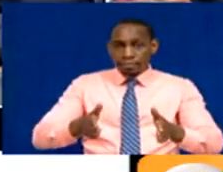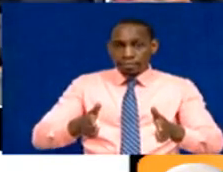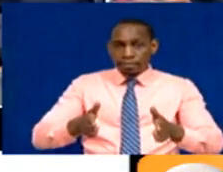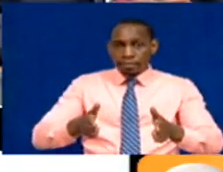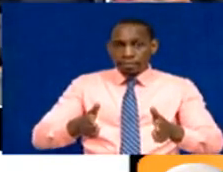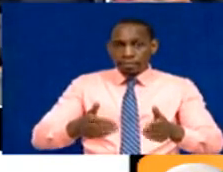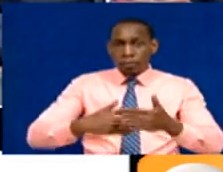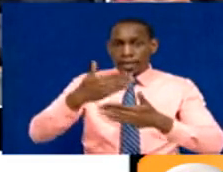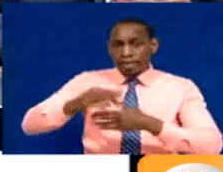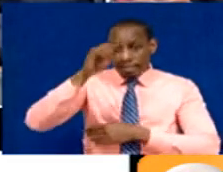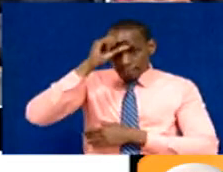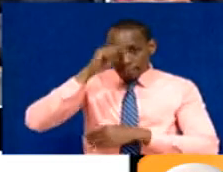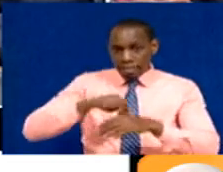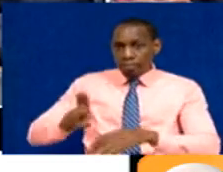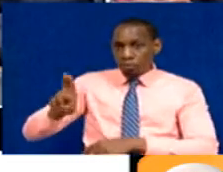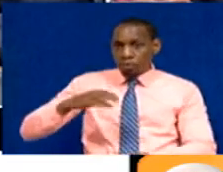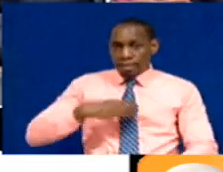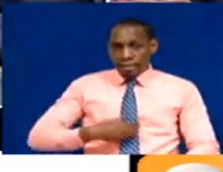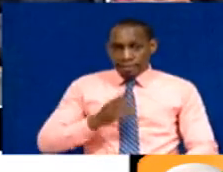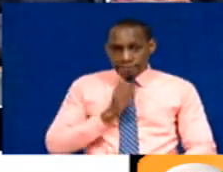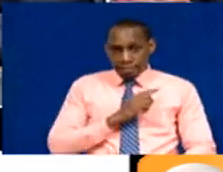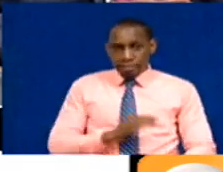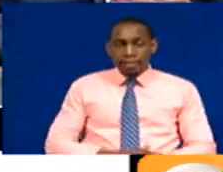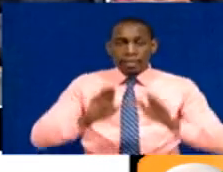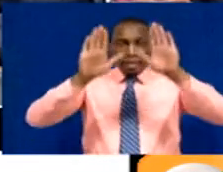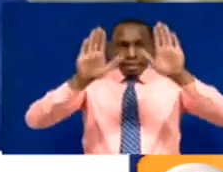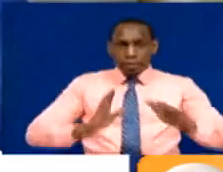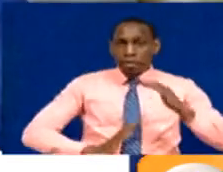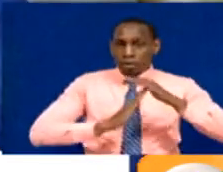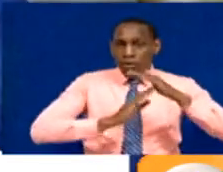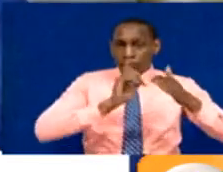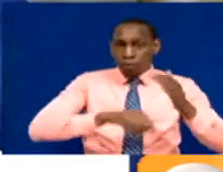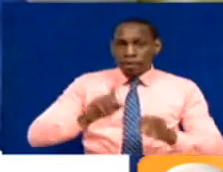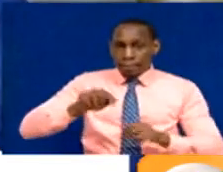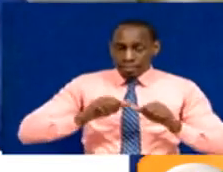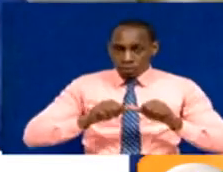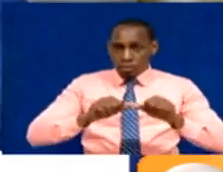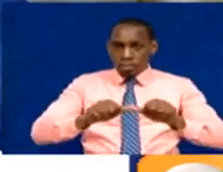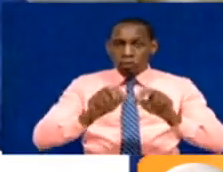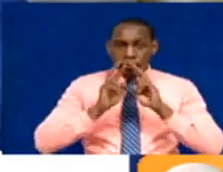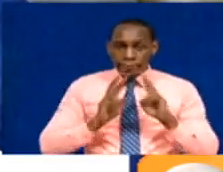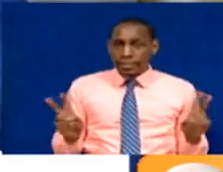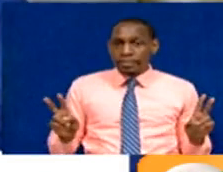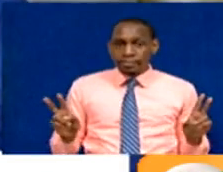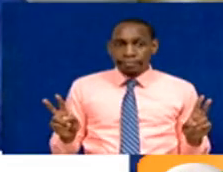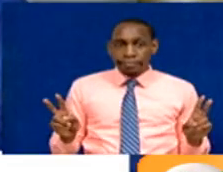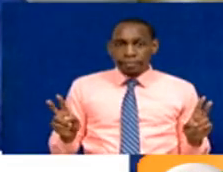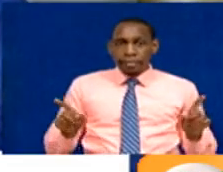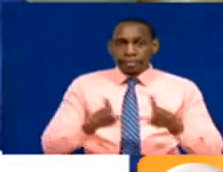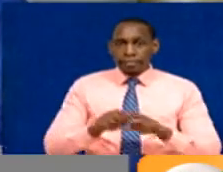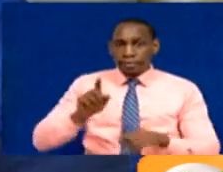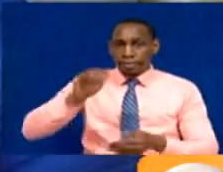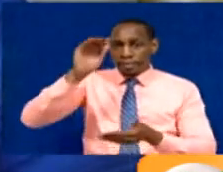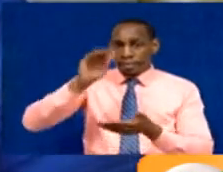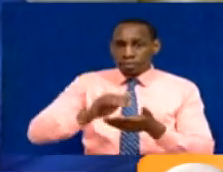the next dispensation after Uhuru Kenyatta. The most important thing is that we have to maintain the peace, and we've got to